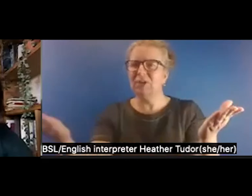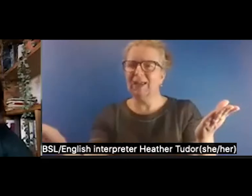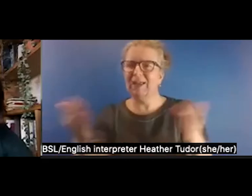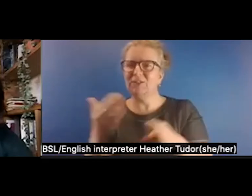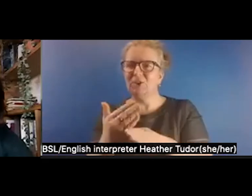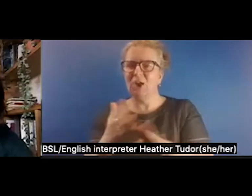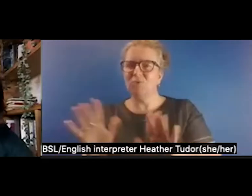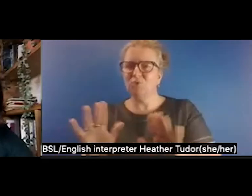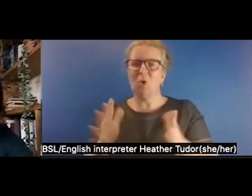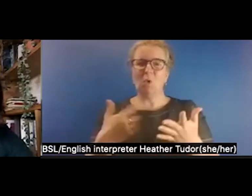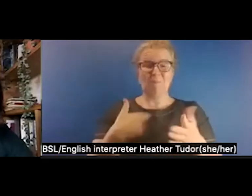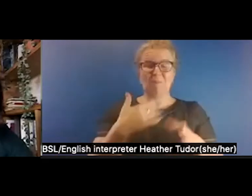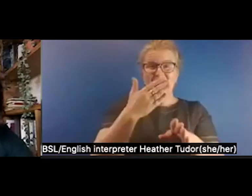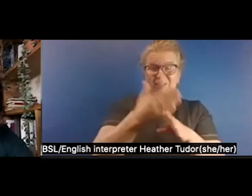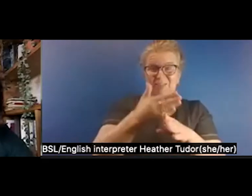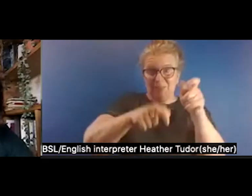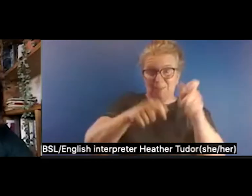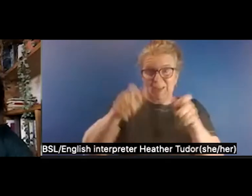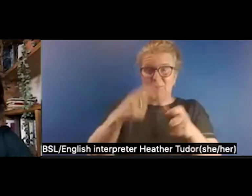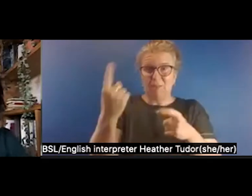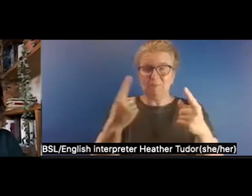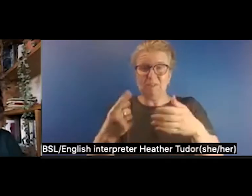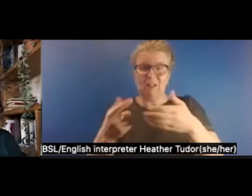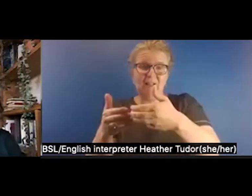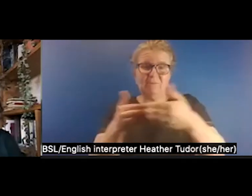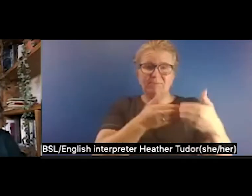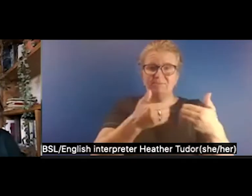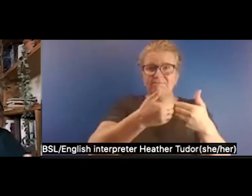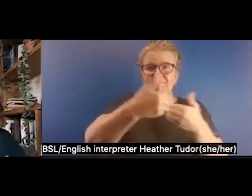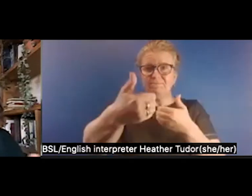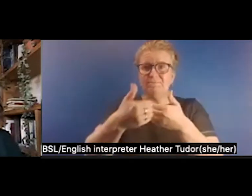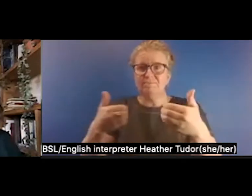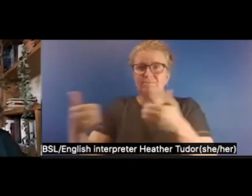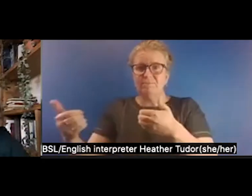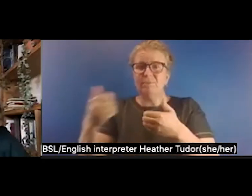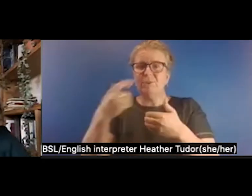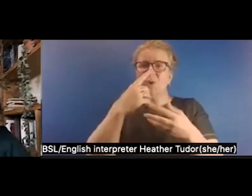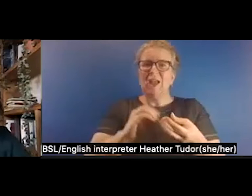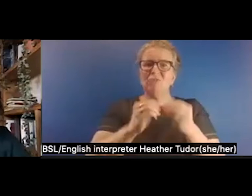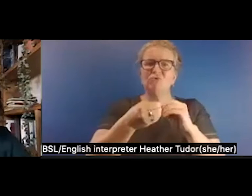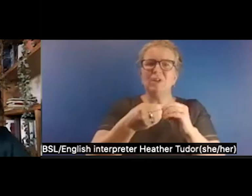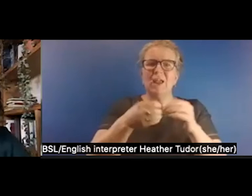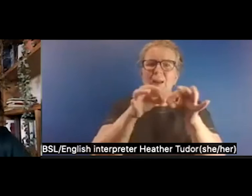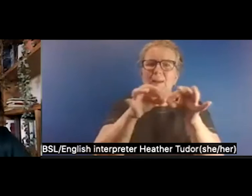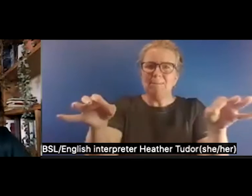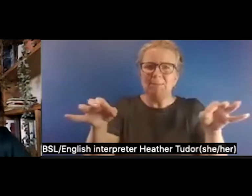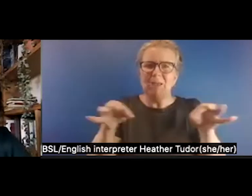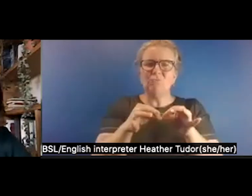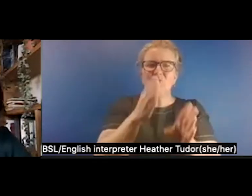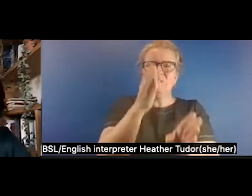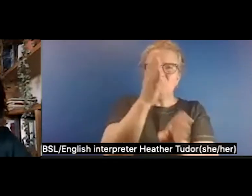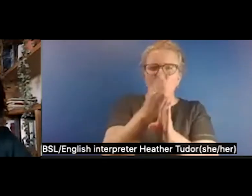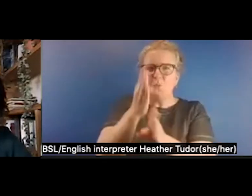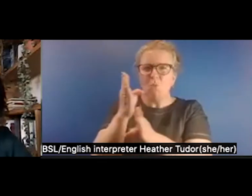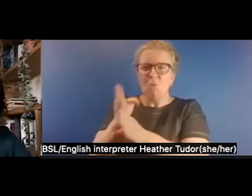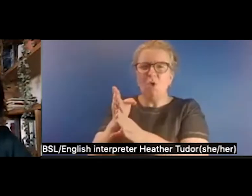it can divide people and can create these boundaries or walls rather, which cannot be broken